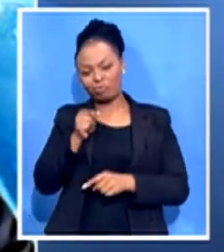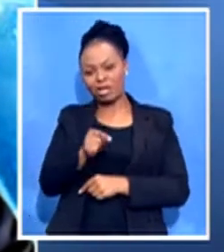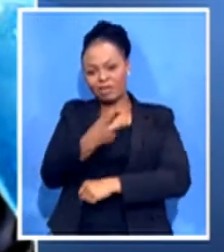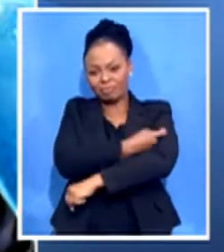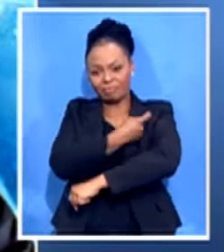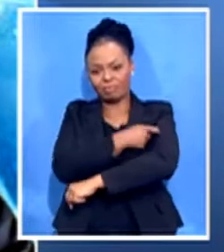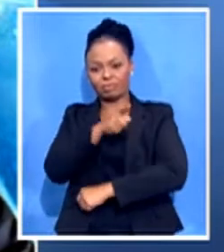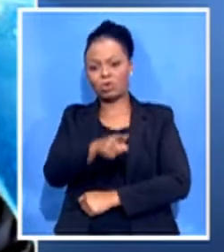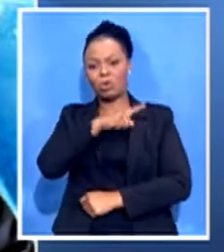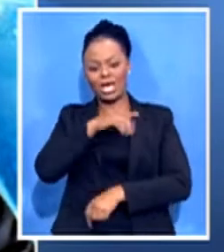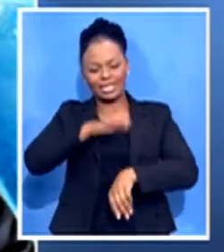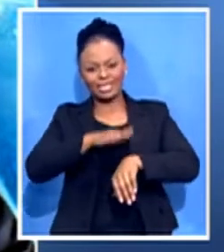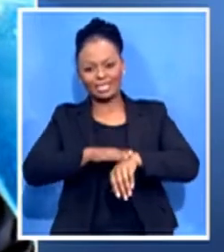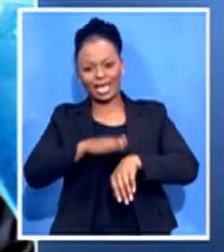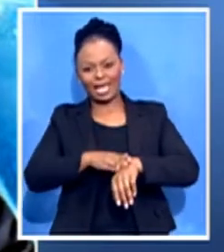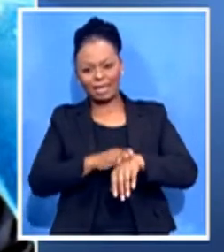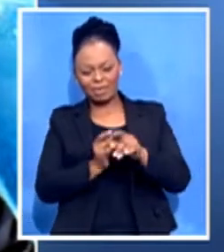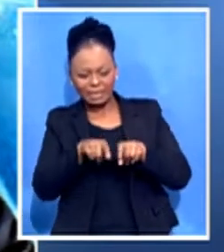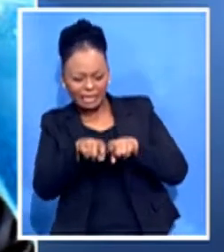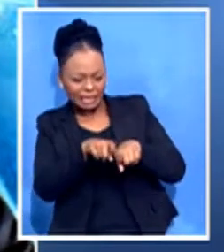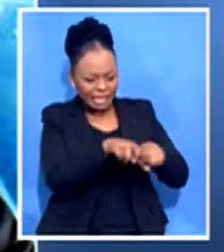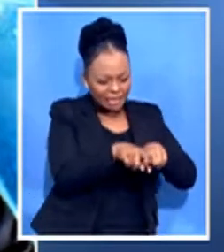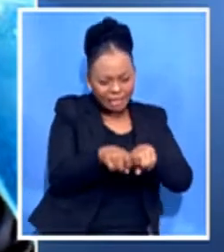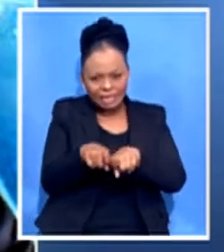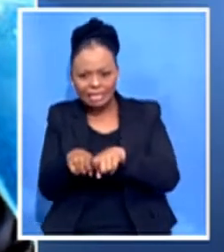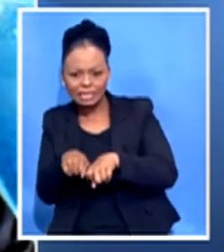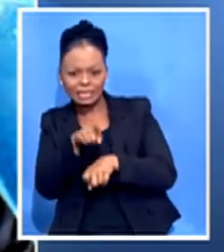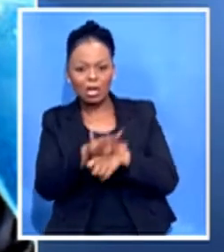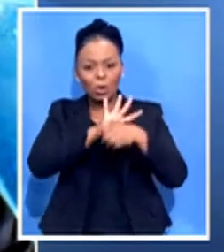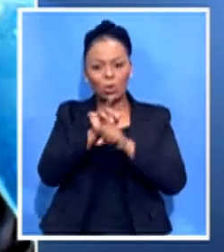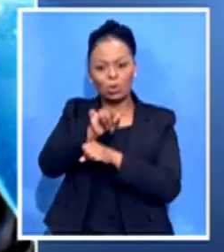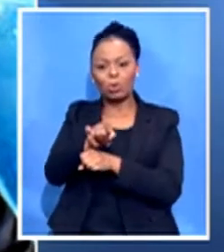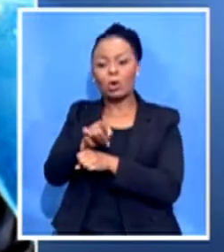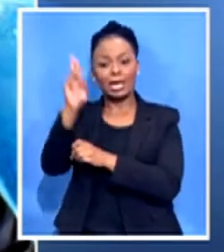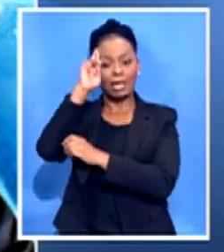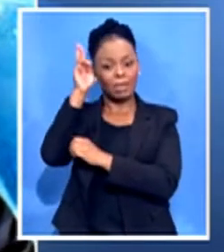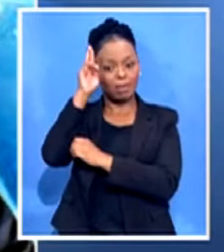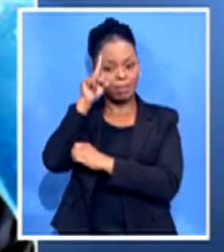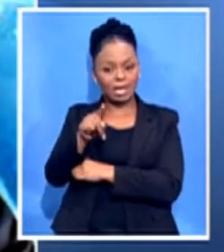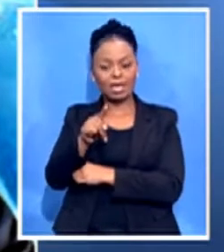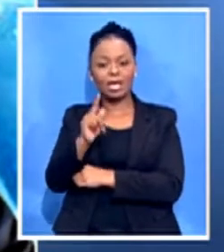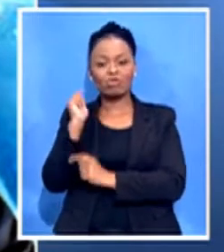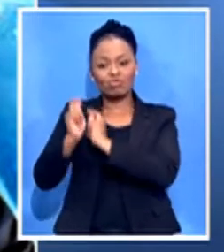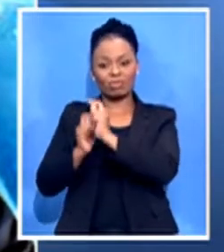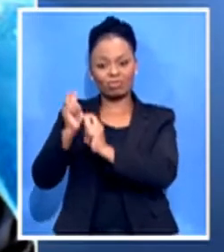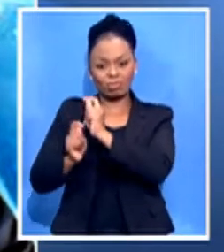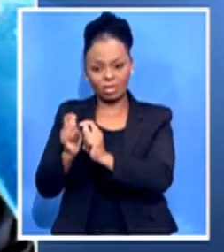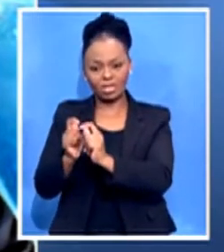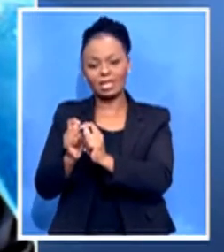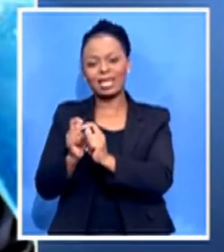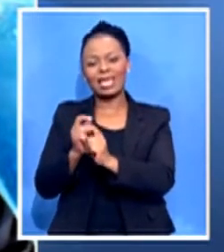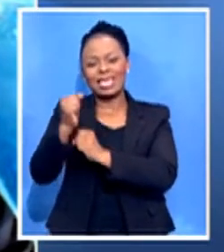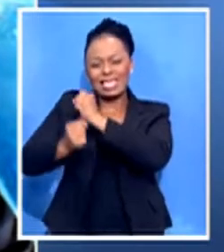The COVID-19 vaccine. You will remember that traditionally it takes many years, at least 10 to 15 years, to